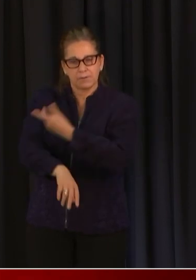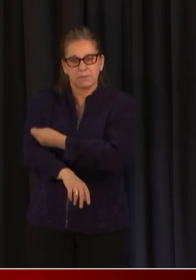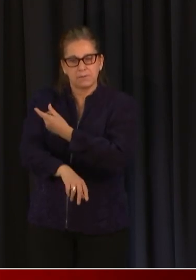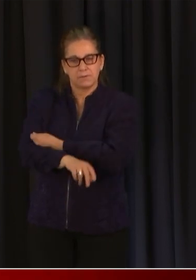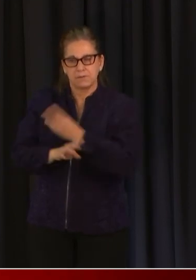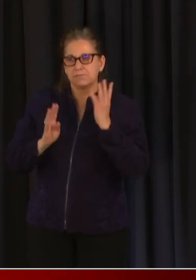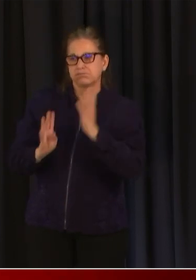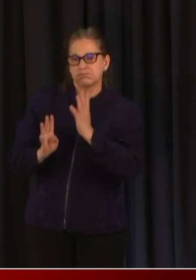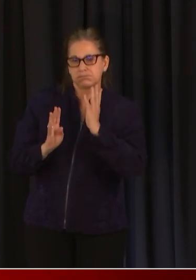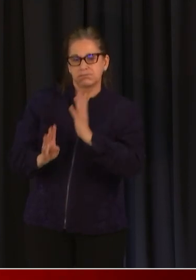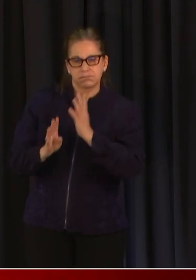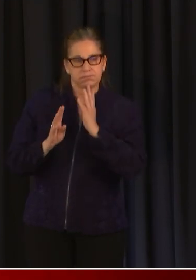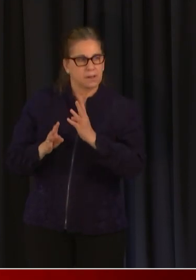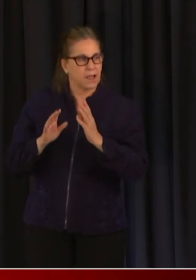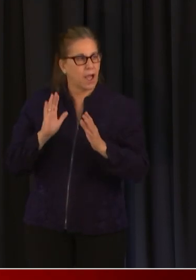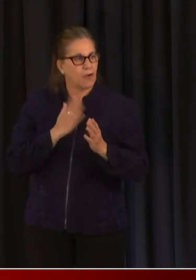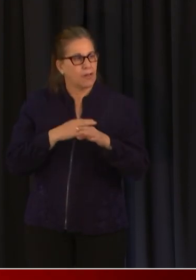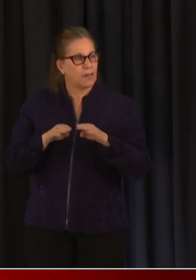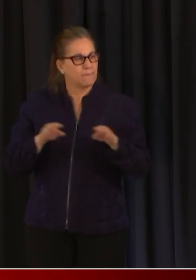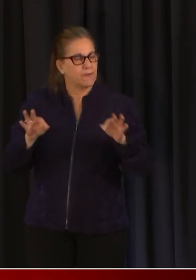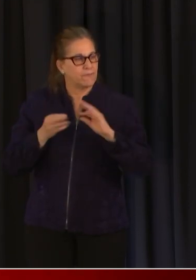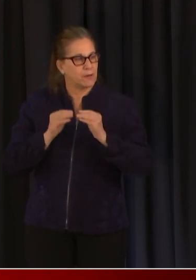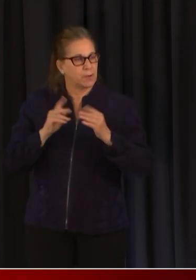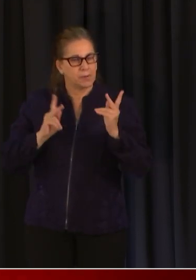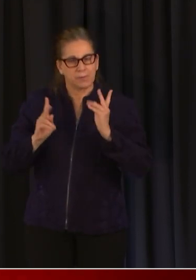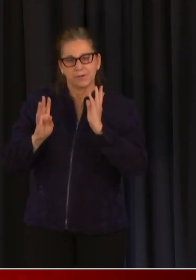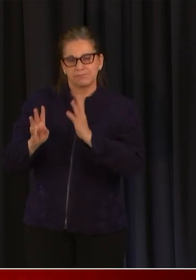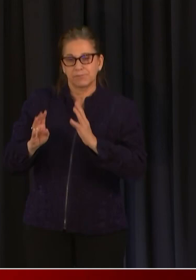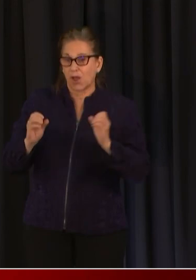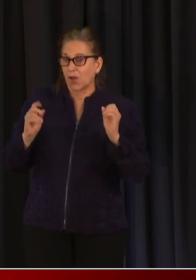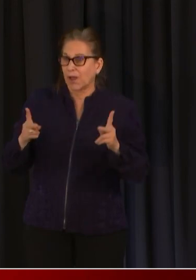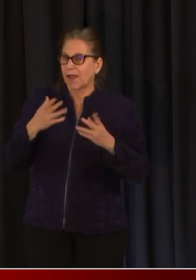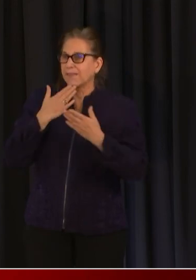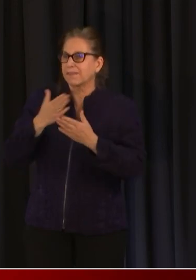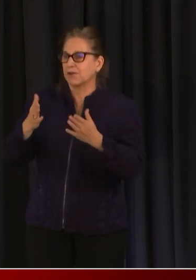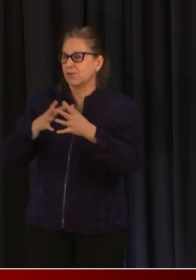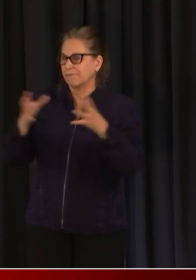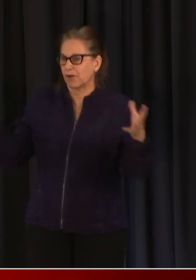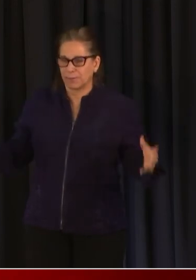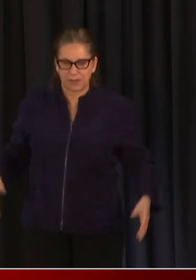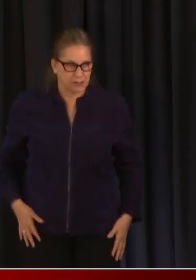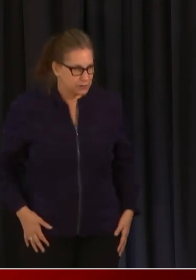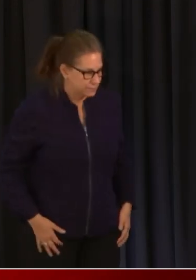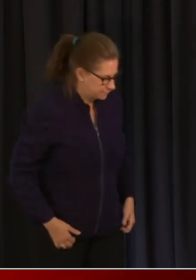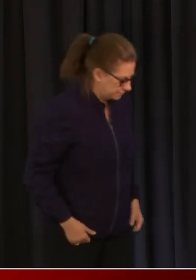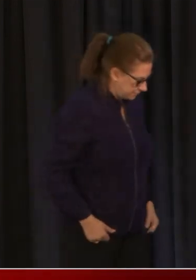infection rates moving in the right direction. Okay, thank you very much.